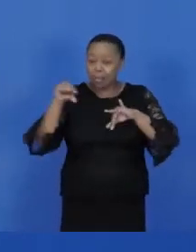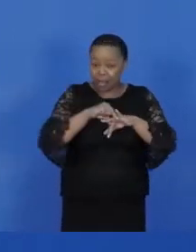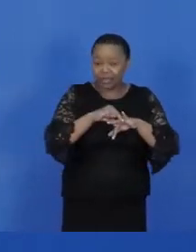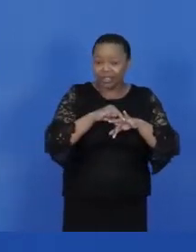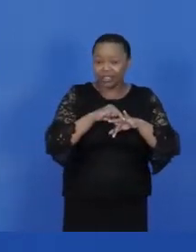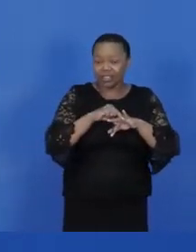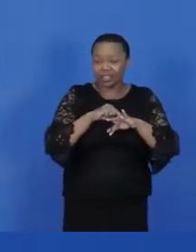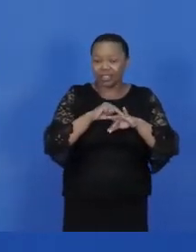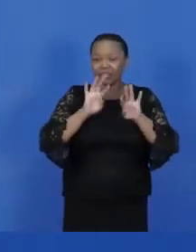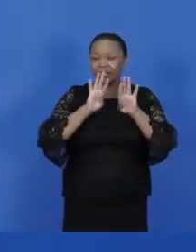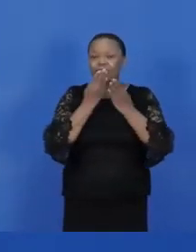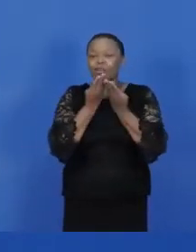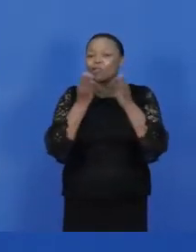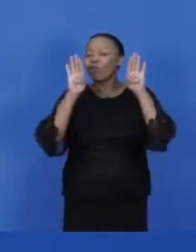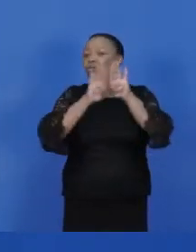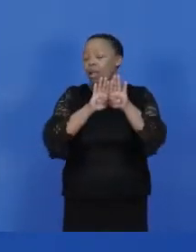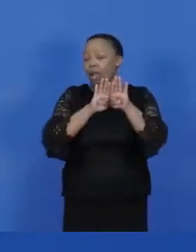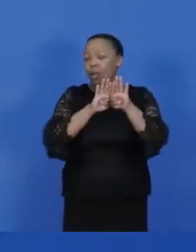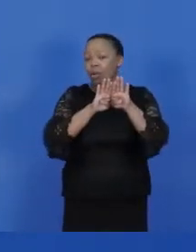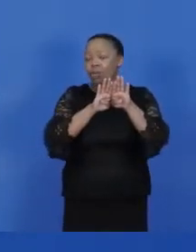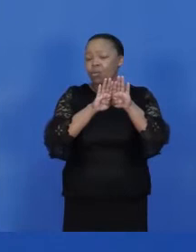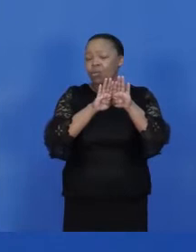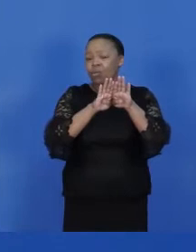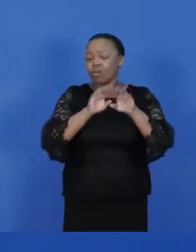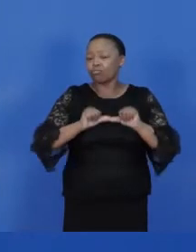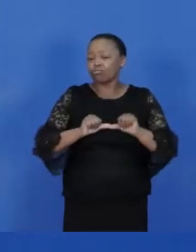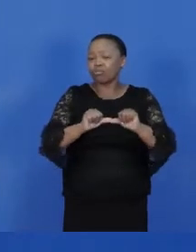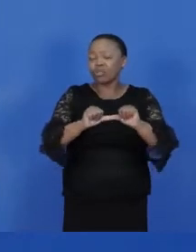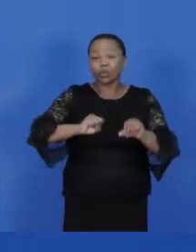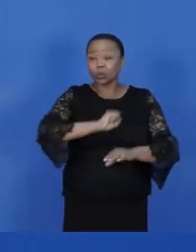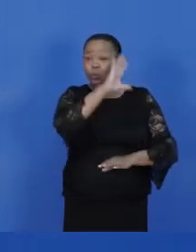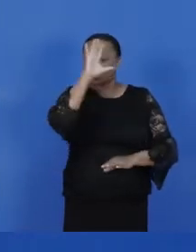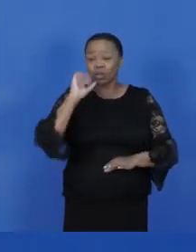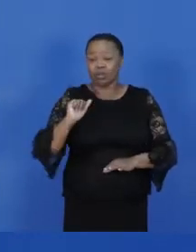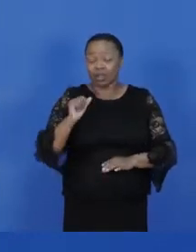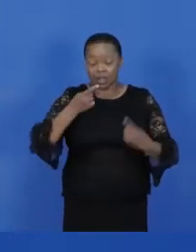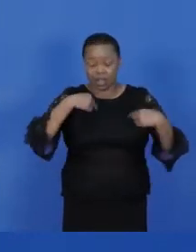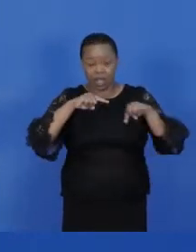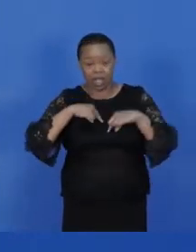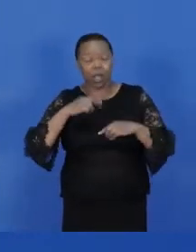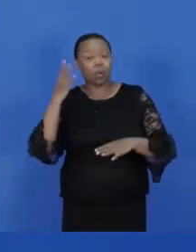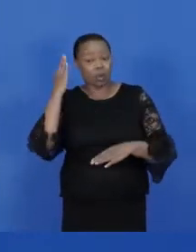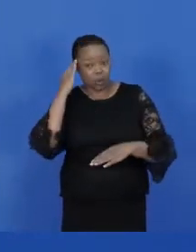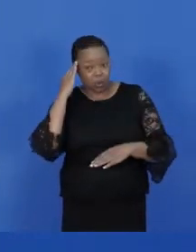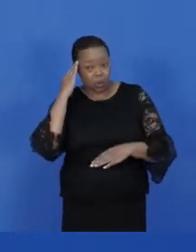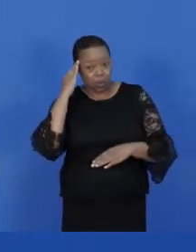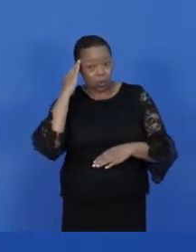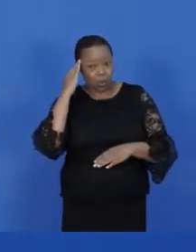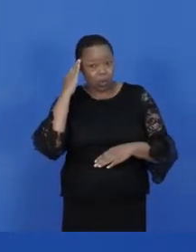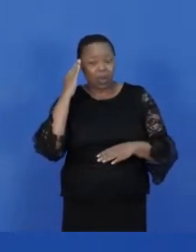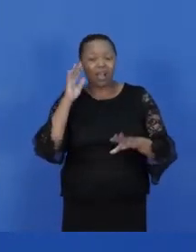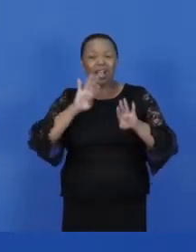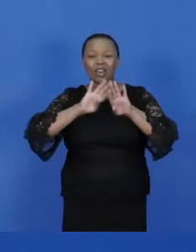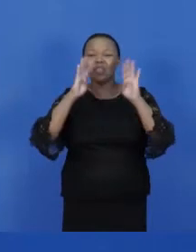lockdowns, you know, starting from the lockdown 5 all the way up to where we are now in South African context, we know that the lockdowns